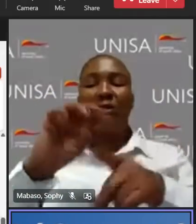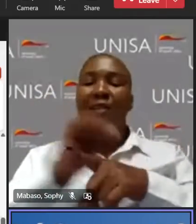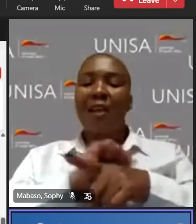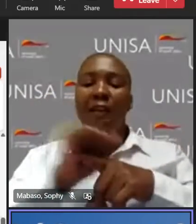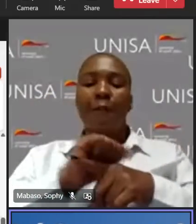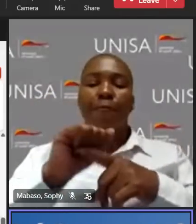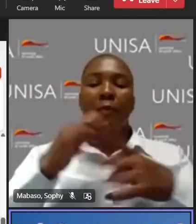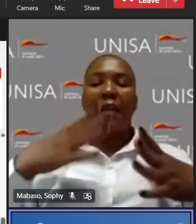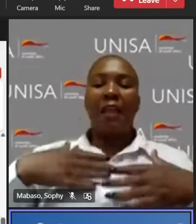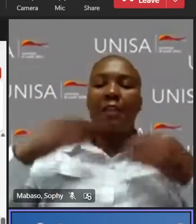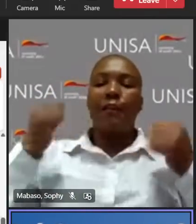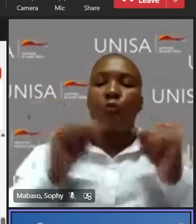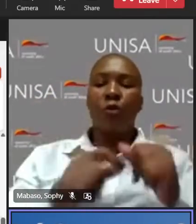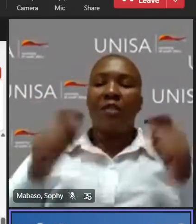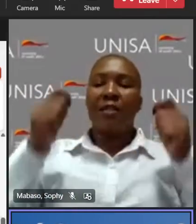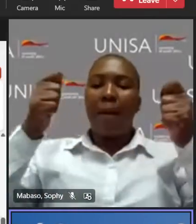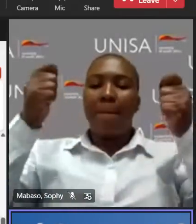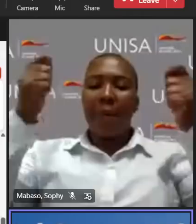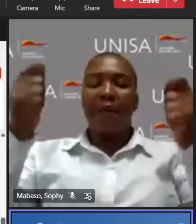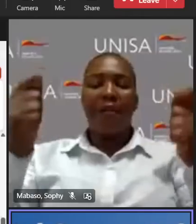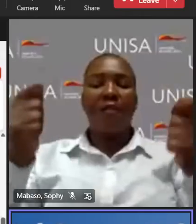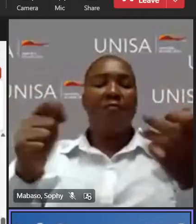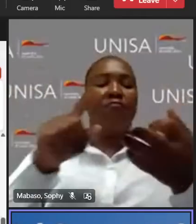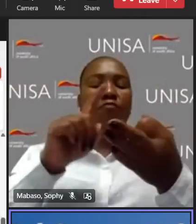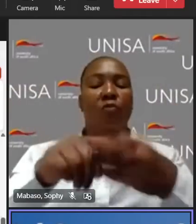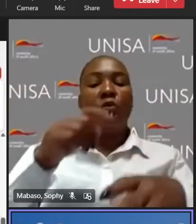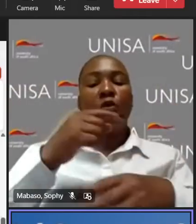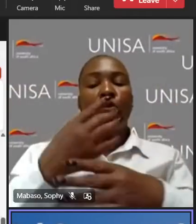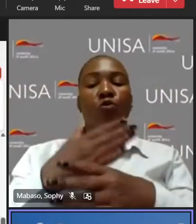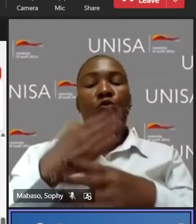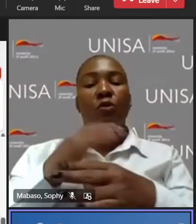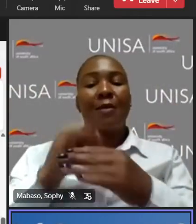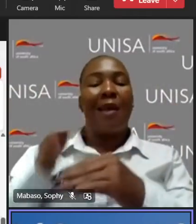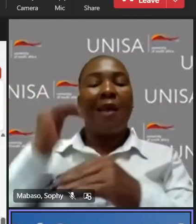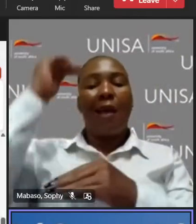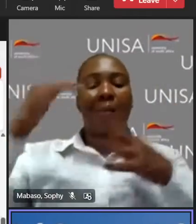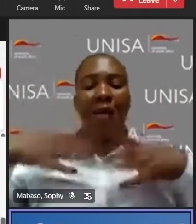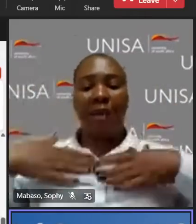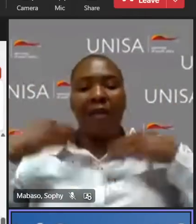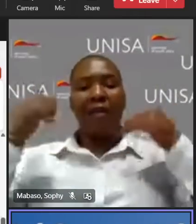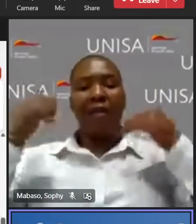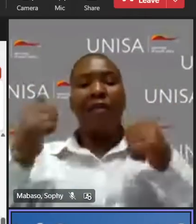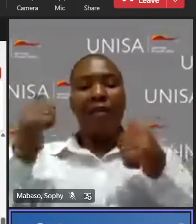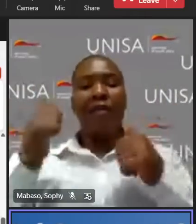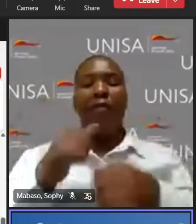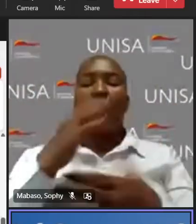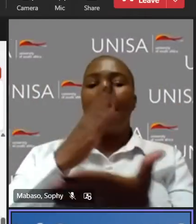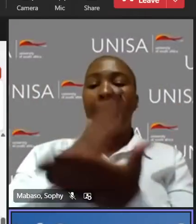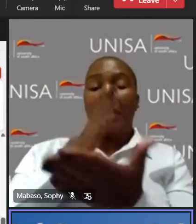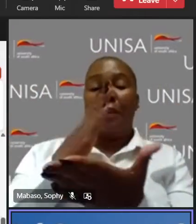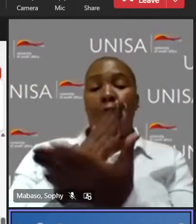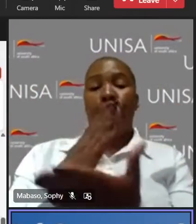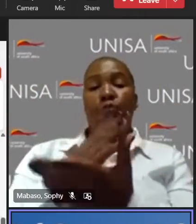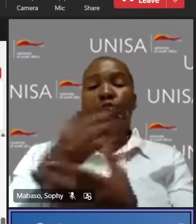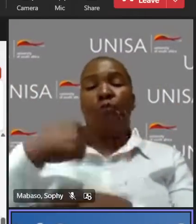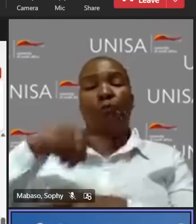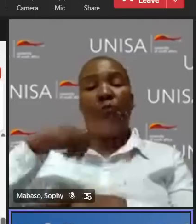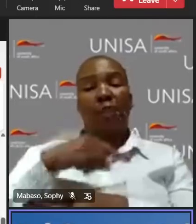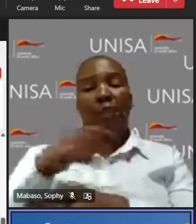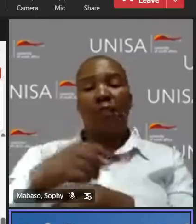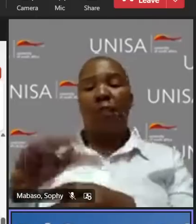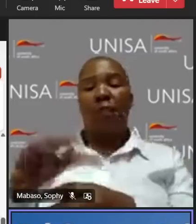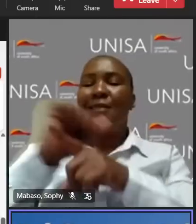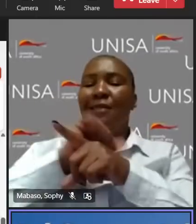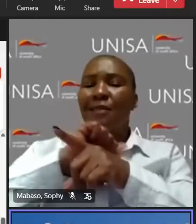and wellness campaigns. We also work with higher health, and we ensure that we also train